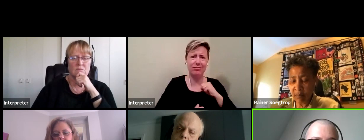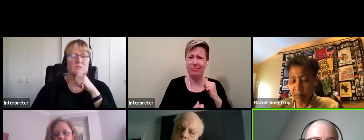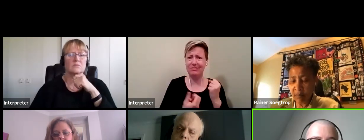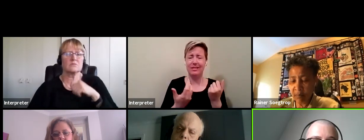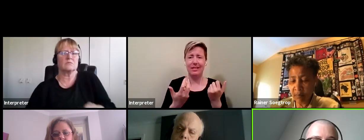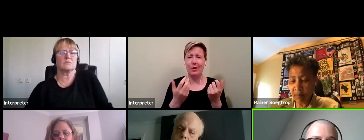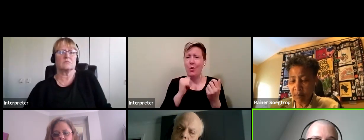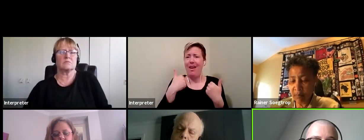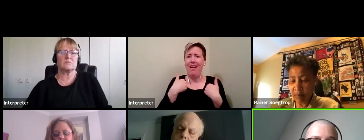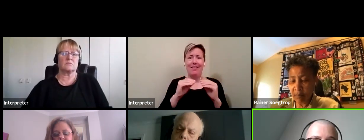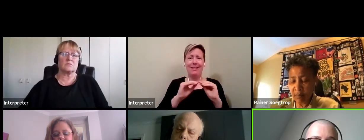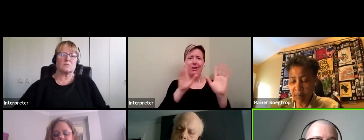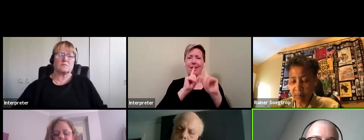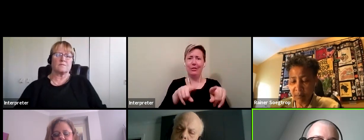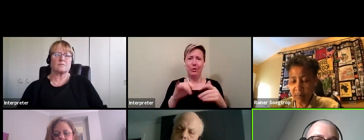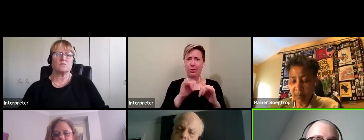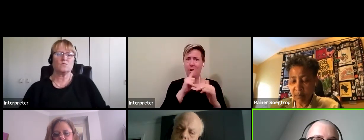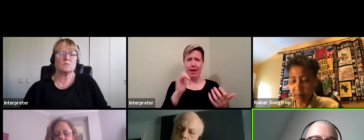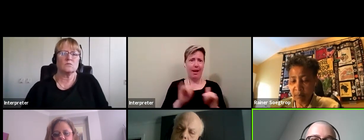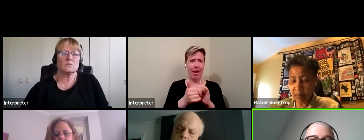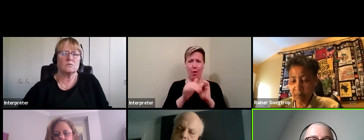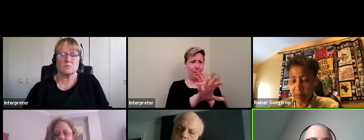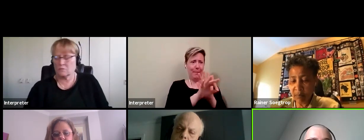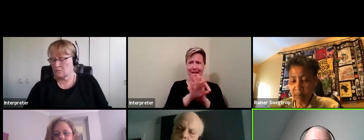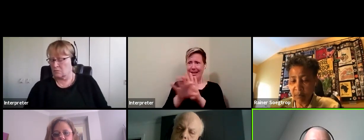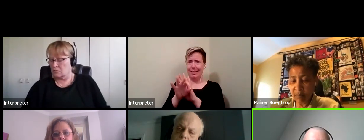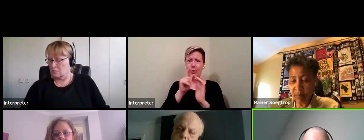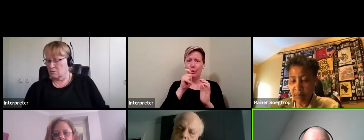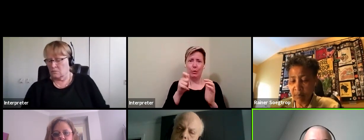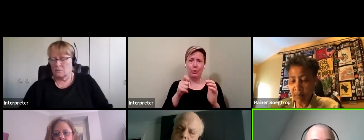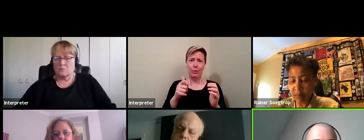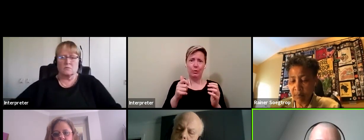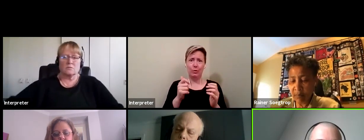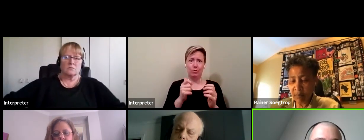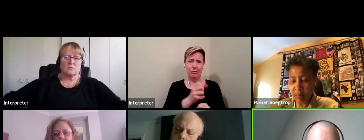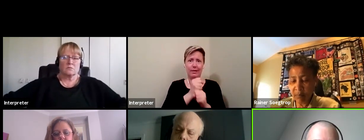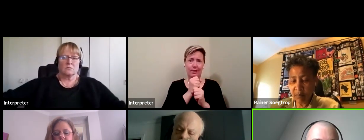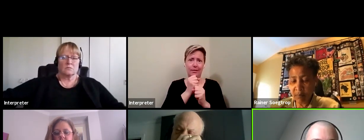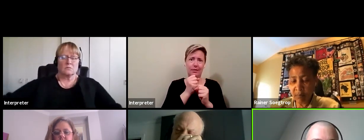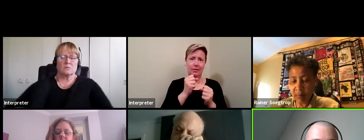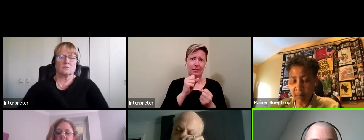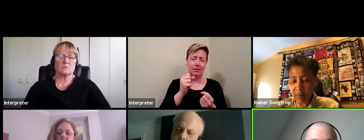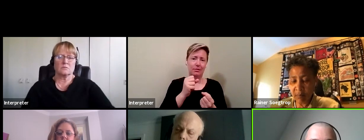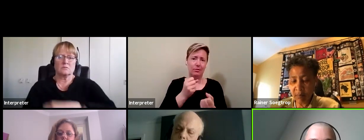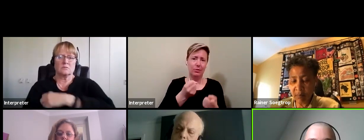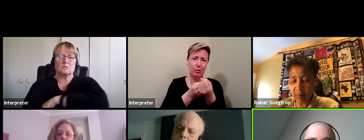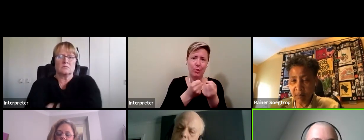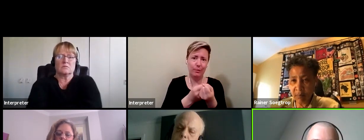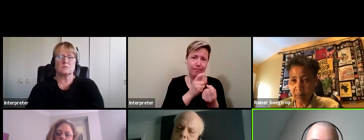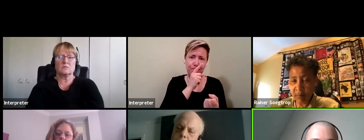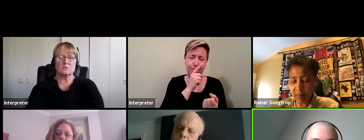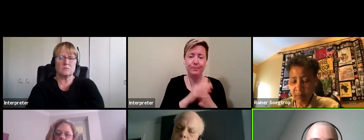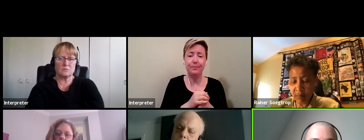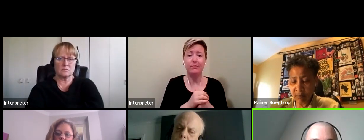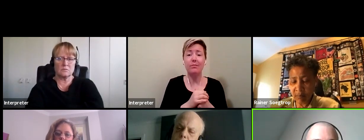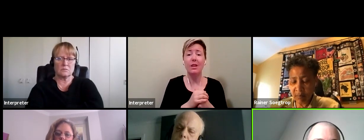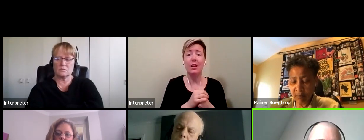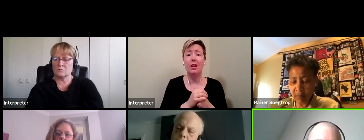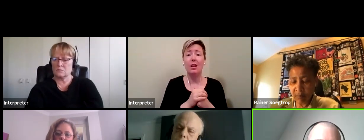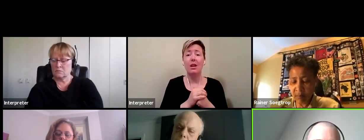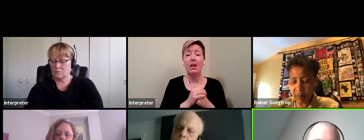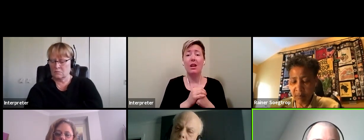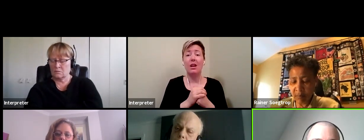like that. There just isn't. But what is clear, however, is that any decisions